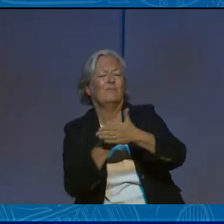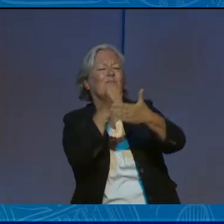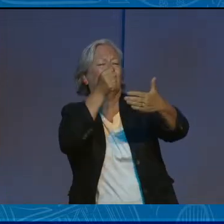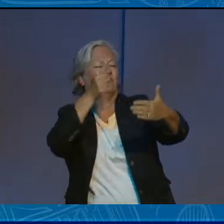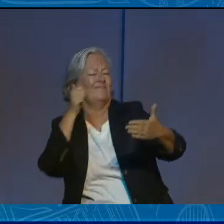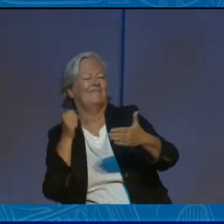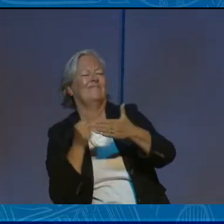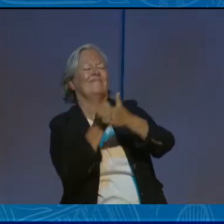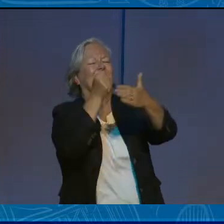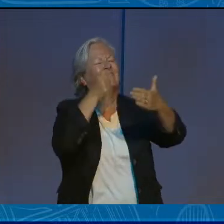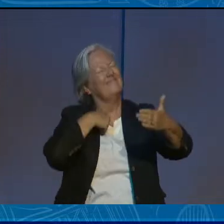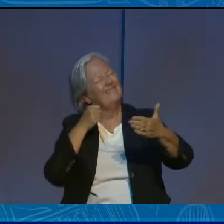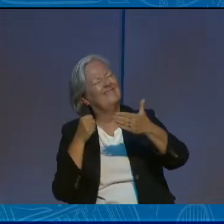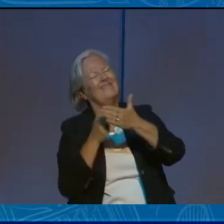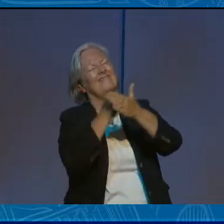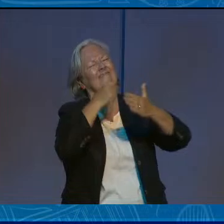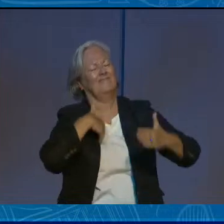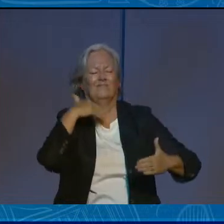that